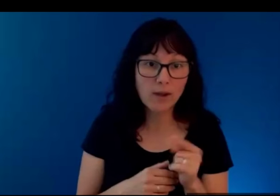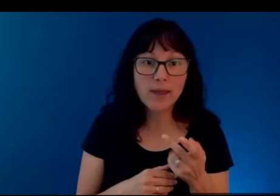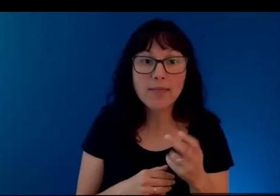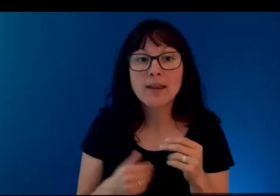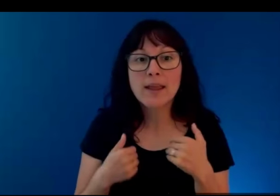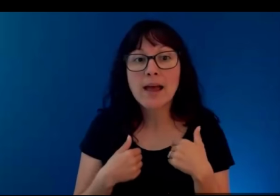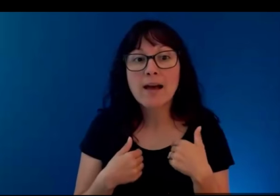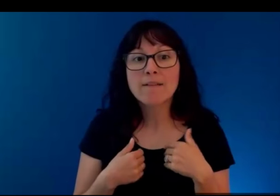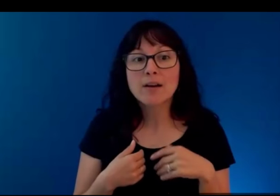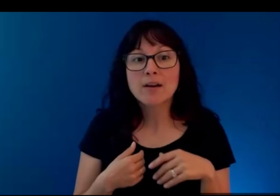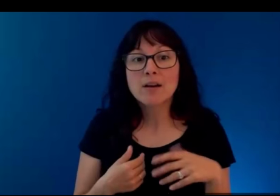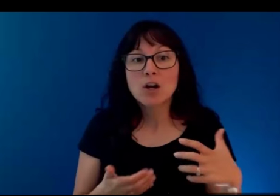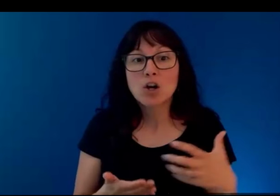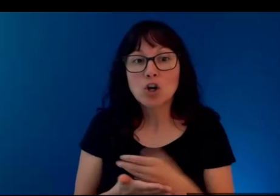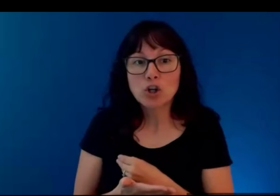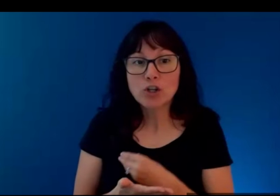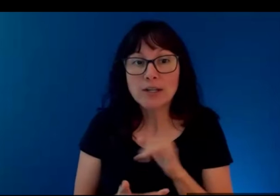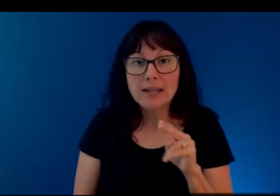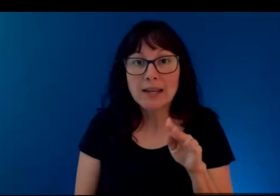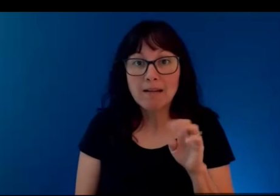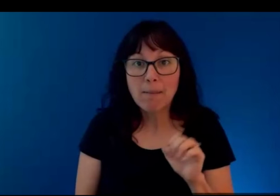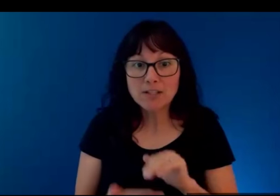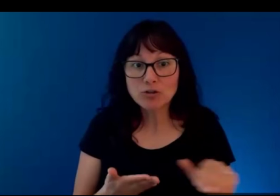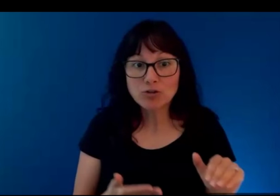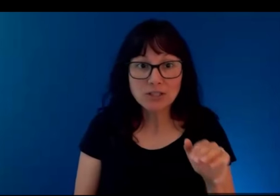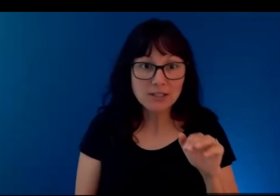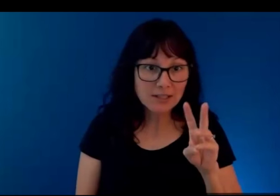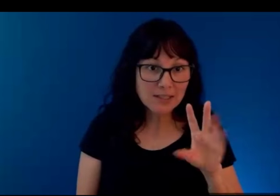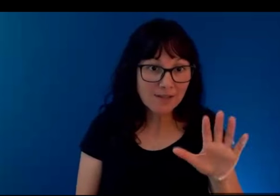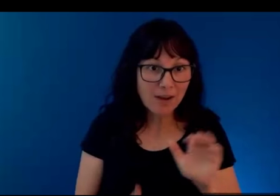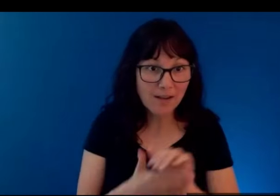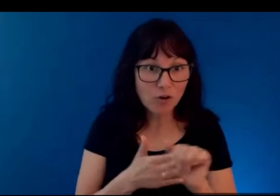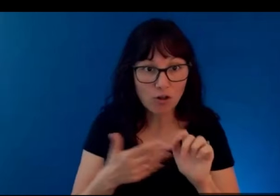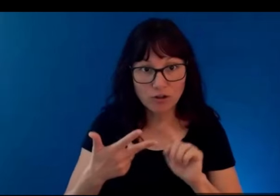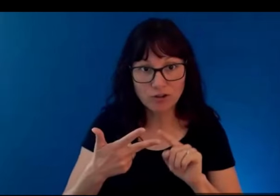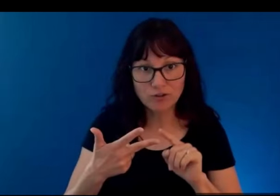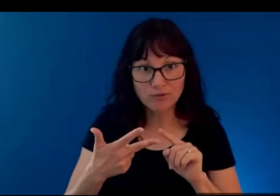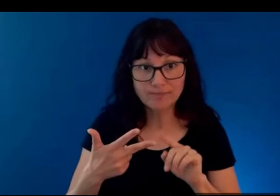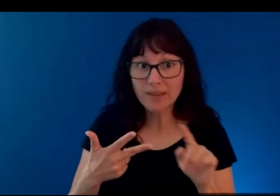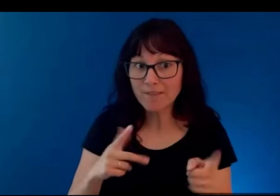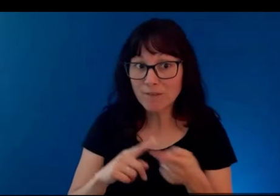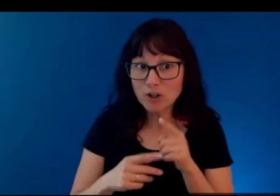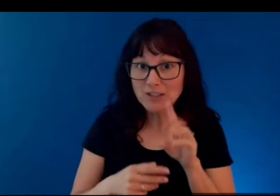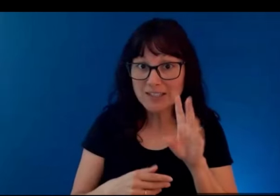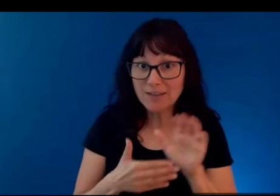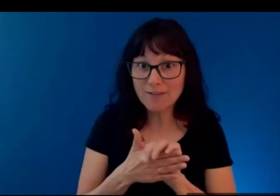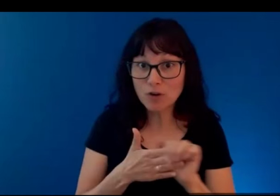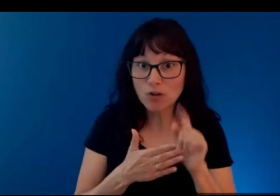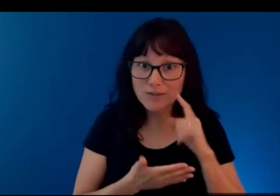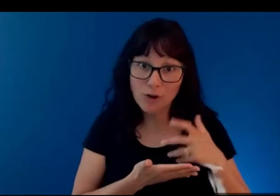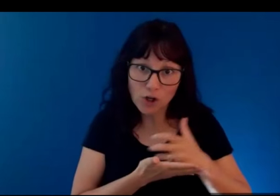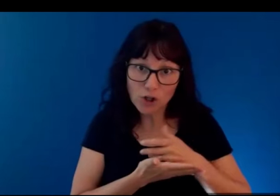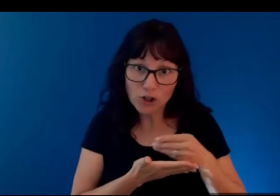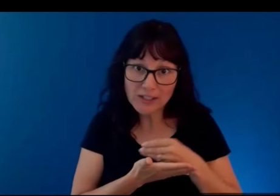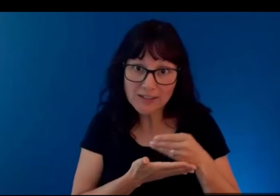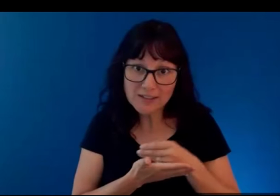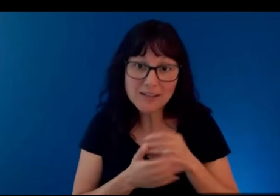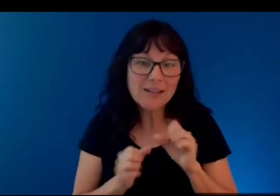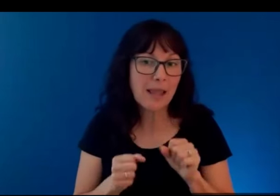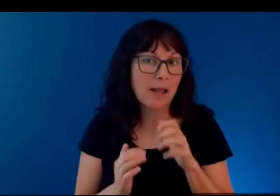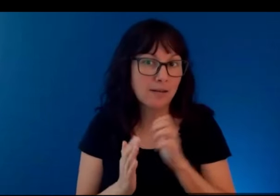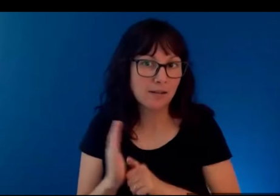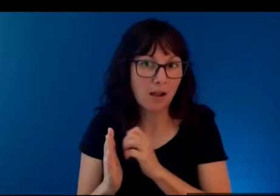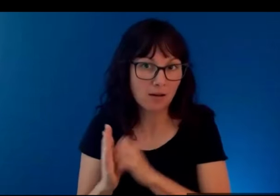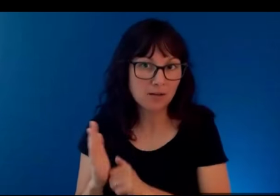the earned income exclusion of $65. The first $65 of earnings can be